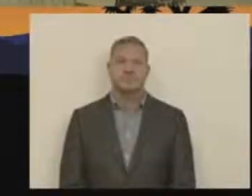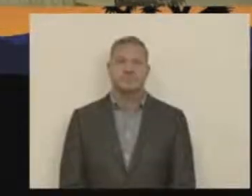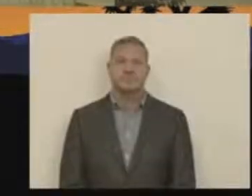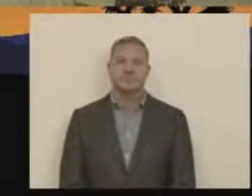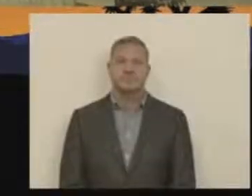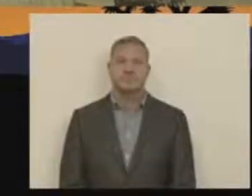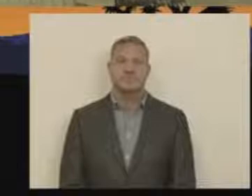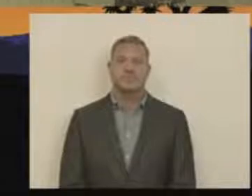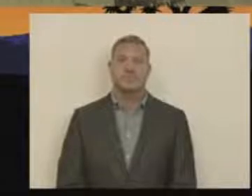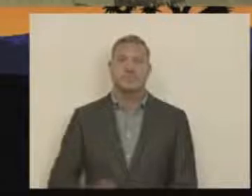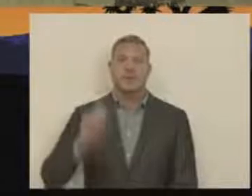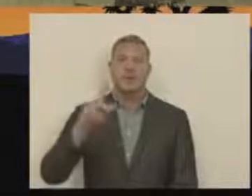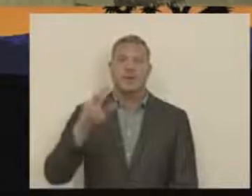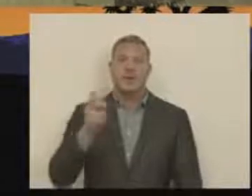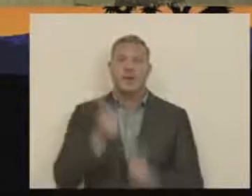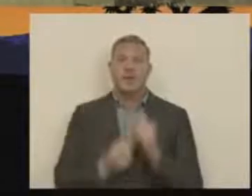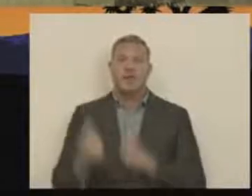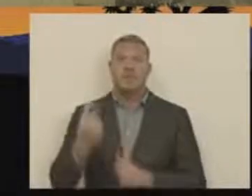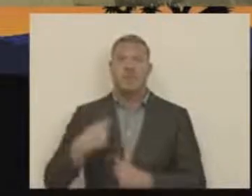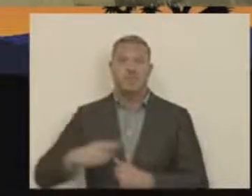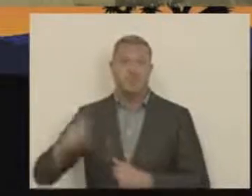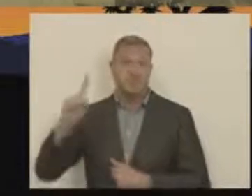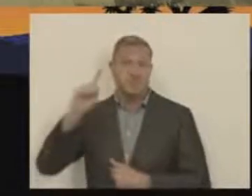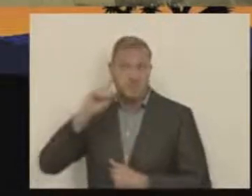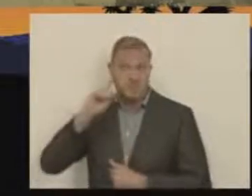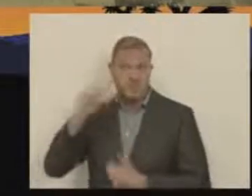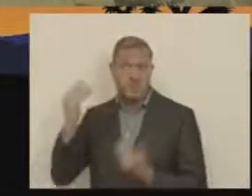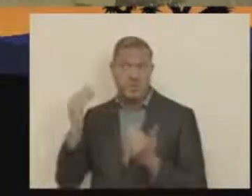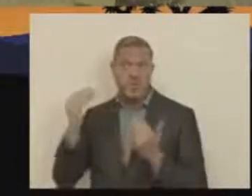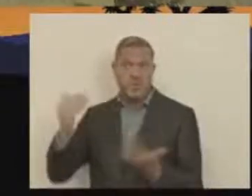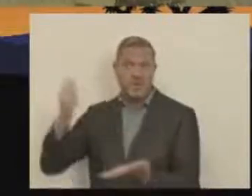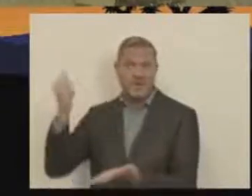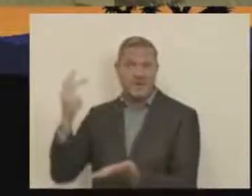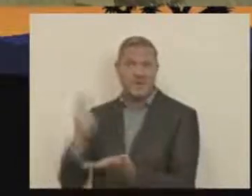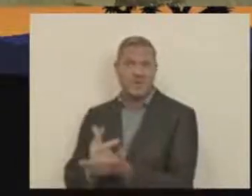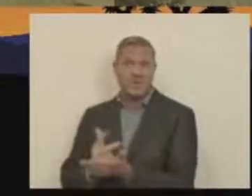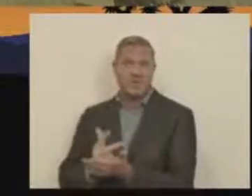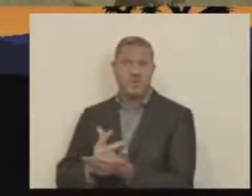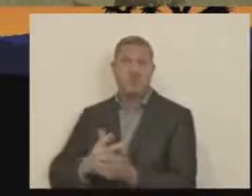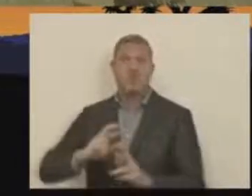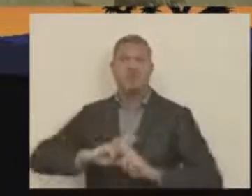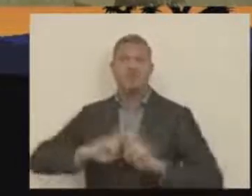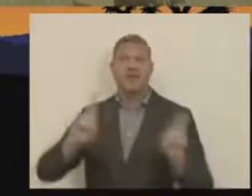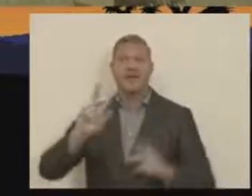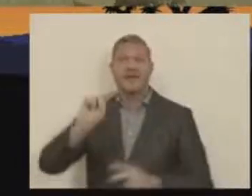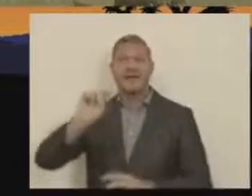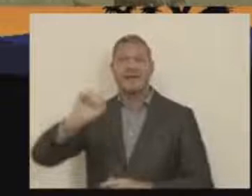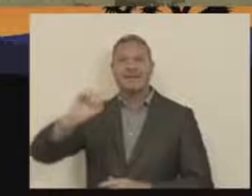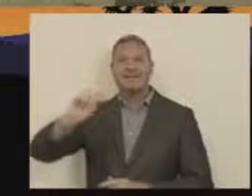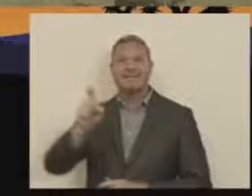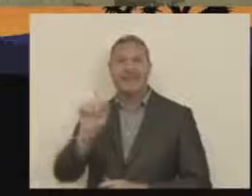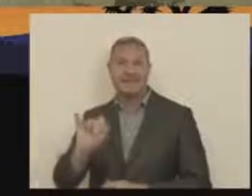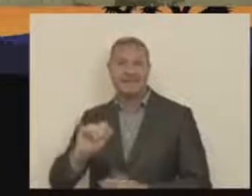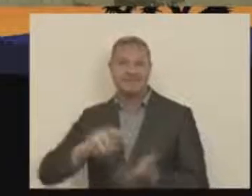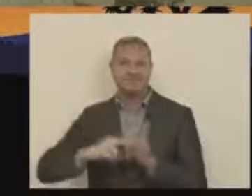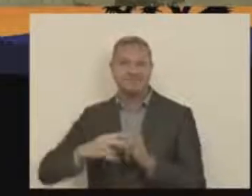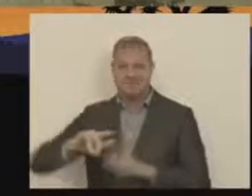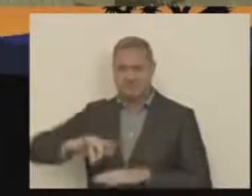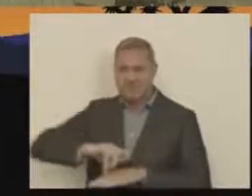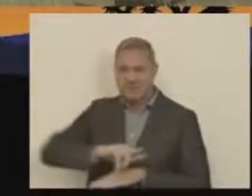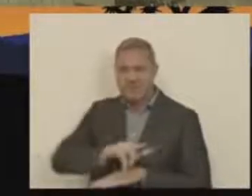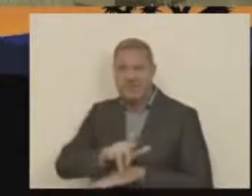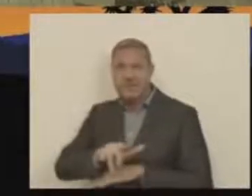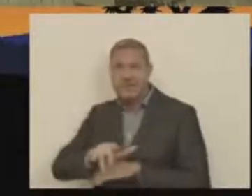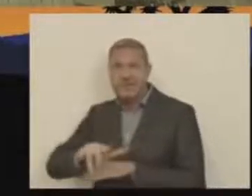All right, everyone. We've heard that we are go for takeoff. We are go for taxi. You can see Cosmic Girl moving right now. Keep an eye out. We are about to be wheels